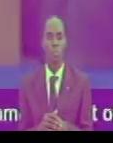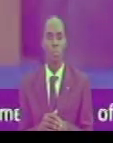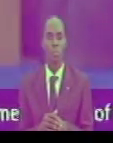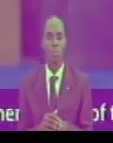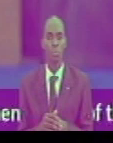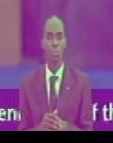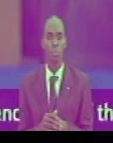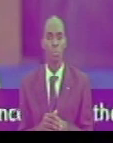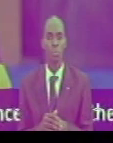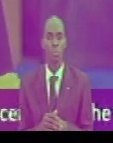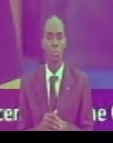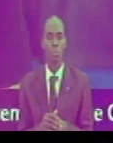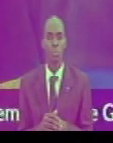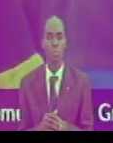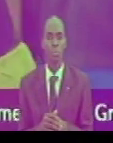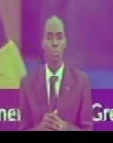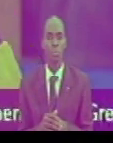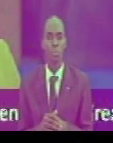Praise the Lord!